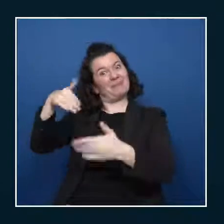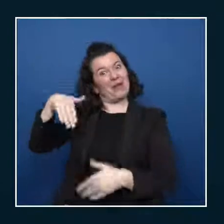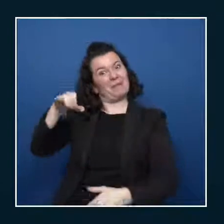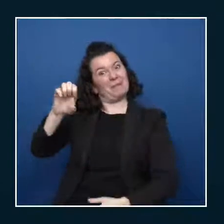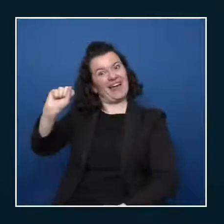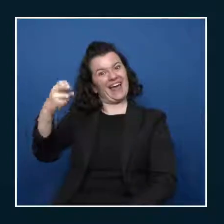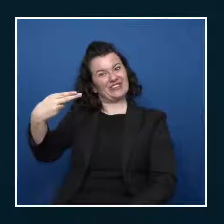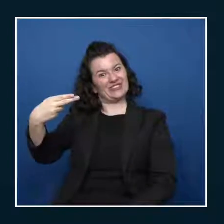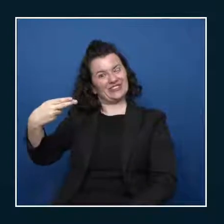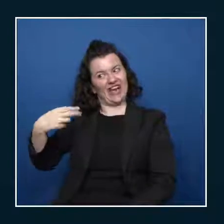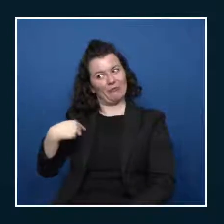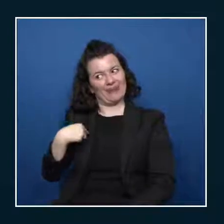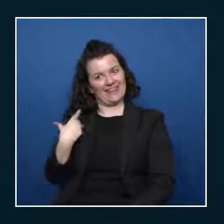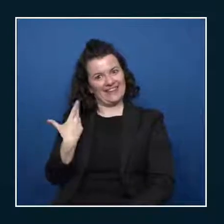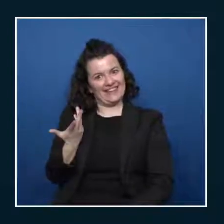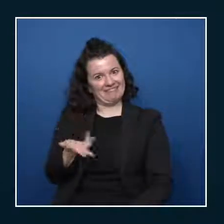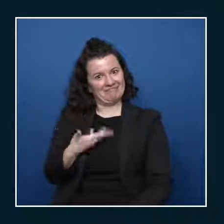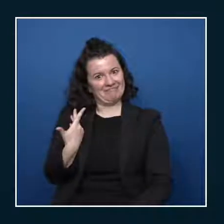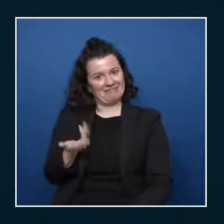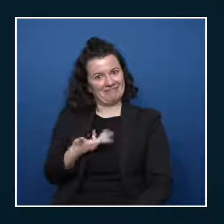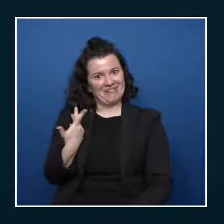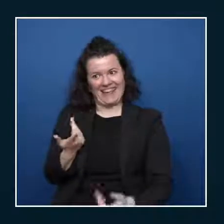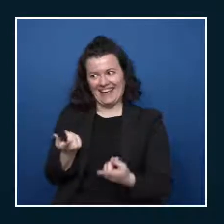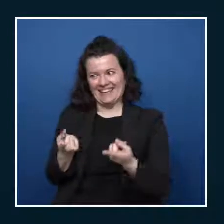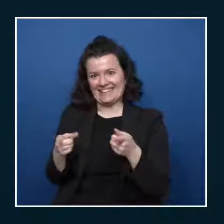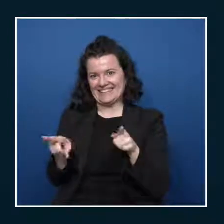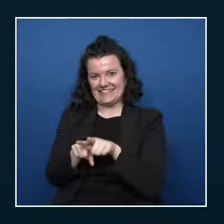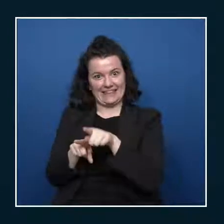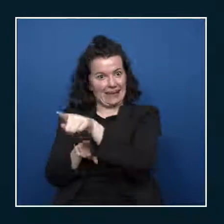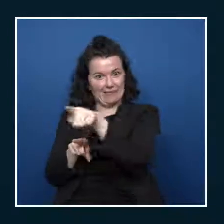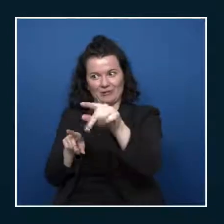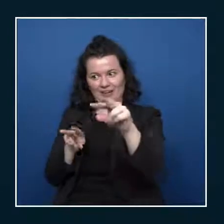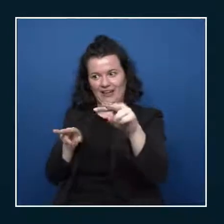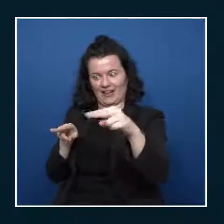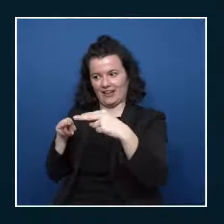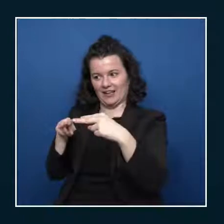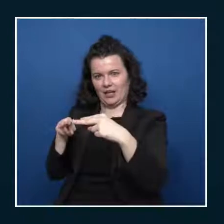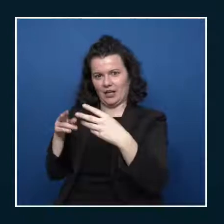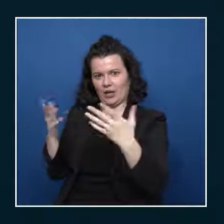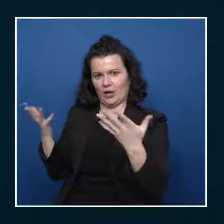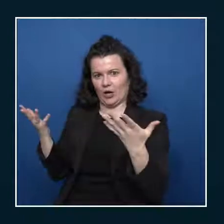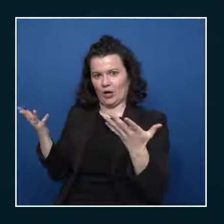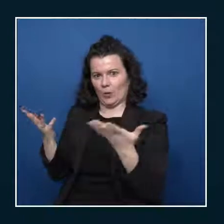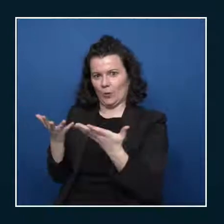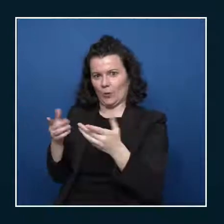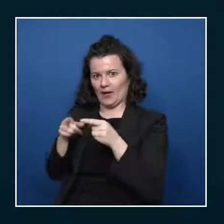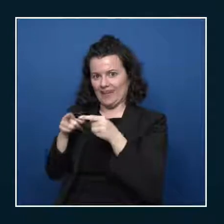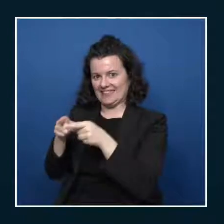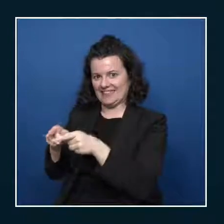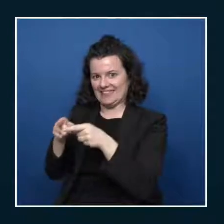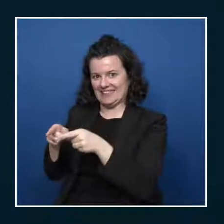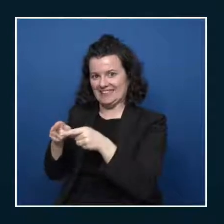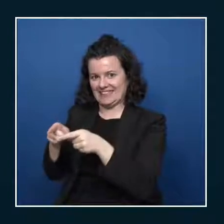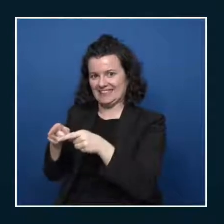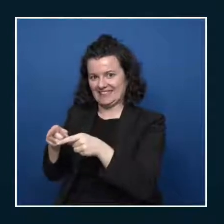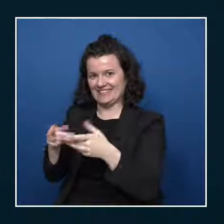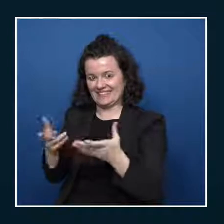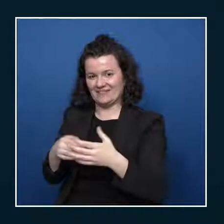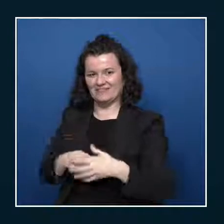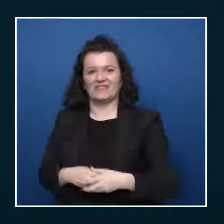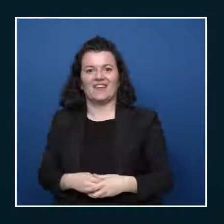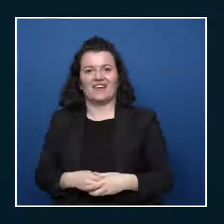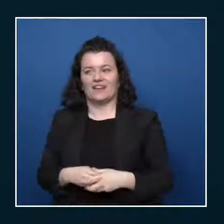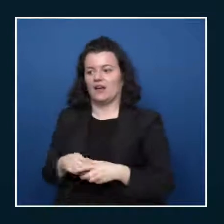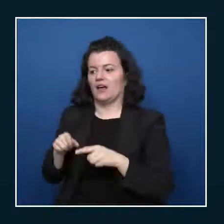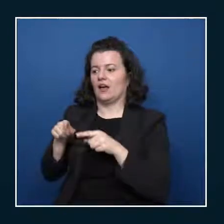just like everyone else, just sat there and were glued and watched, like, what is this? And then once we understood, right, and we're